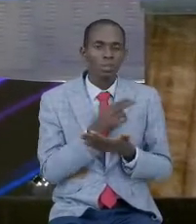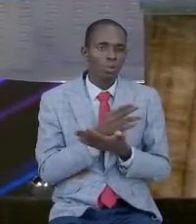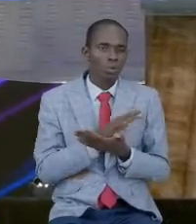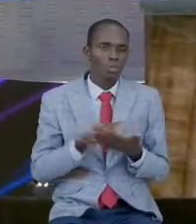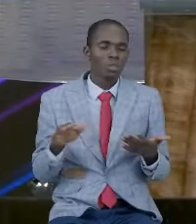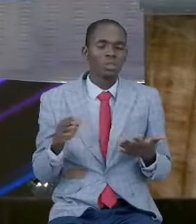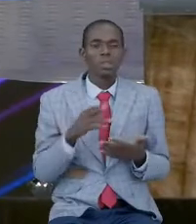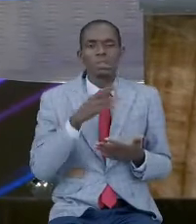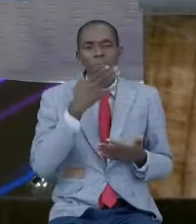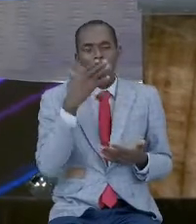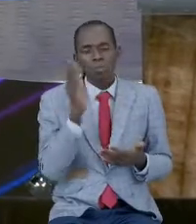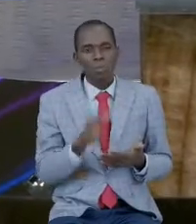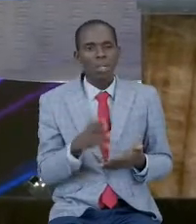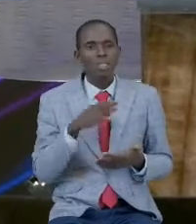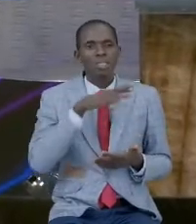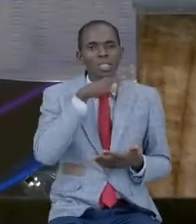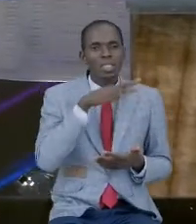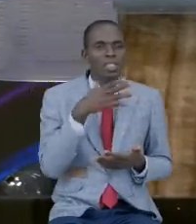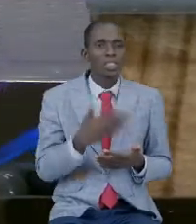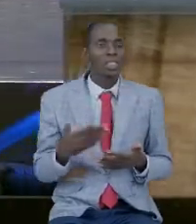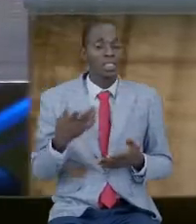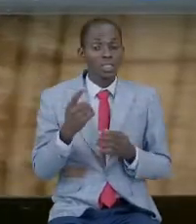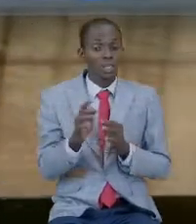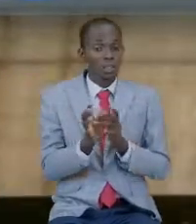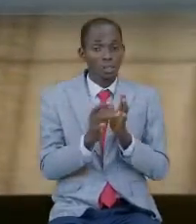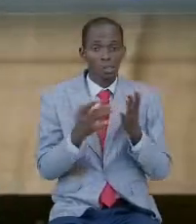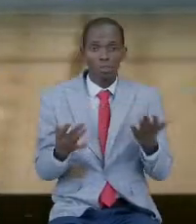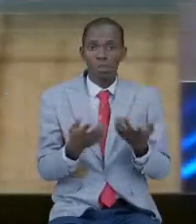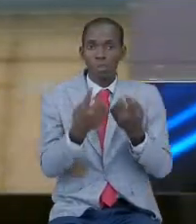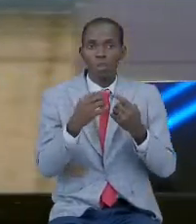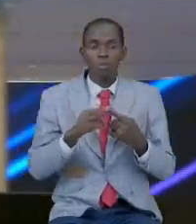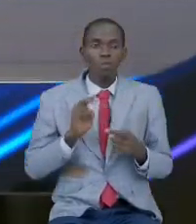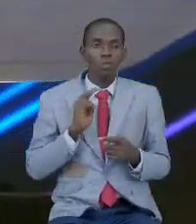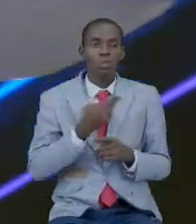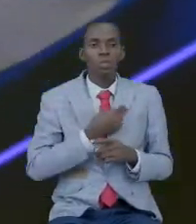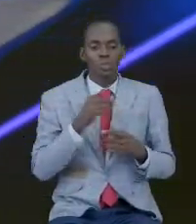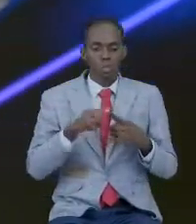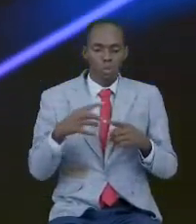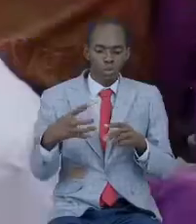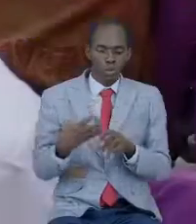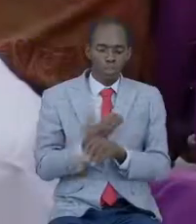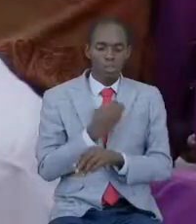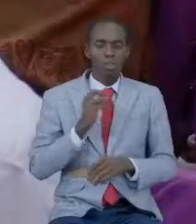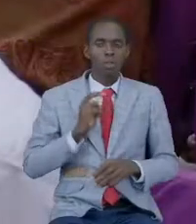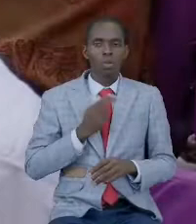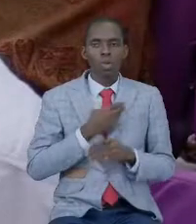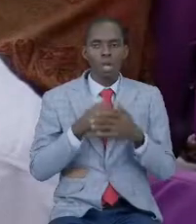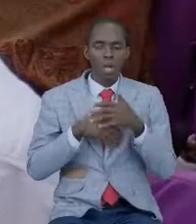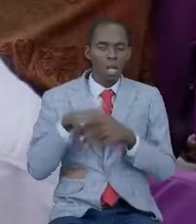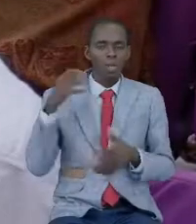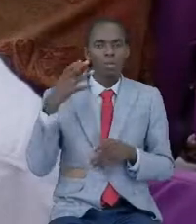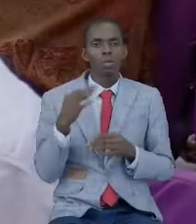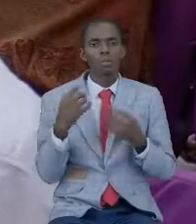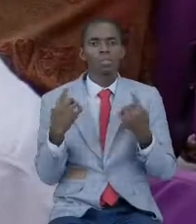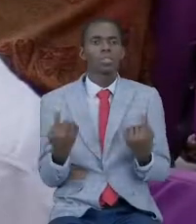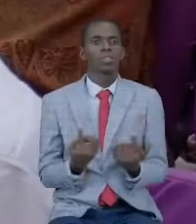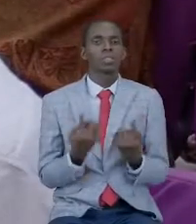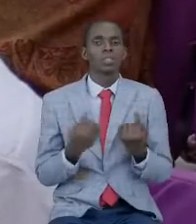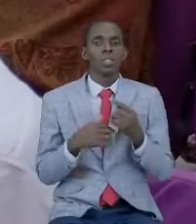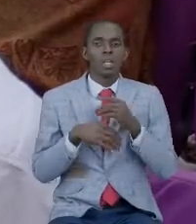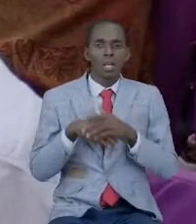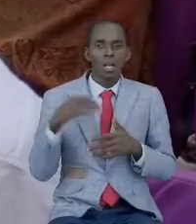evil. The scriptures come to us to take us out of sin, out